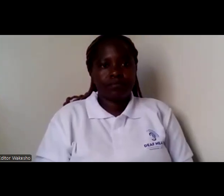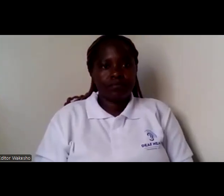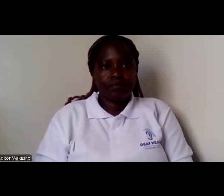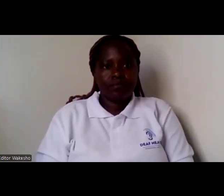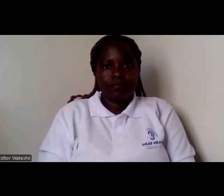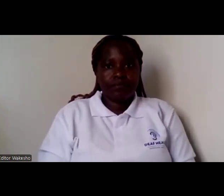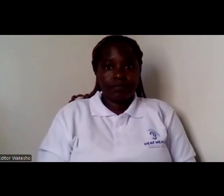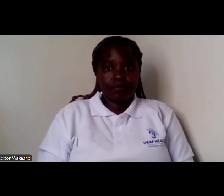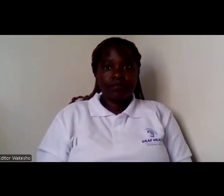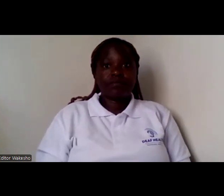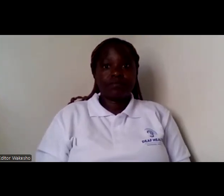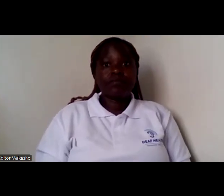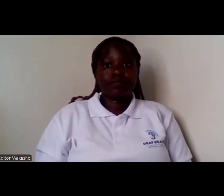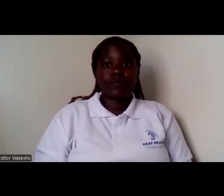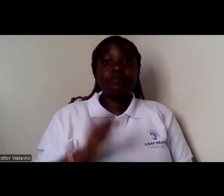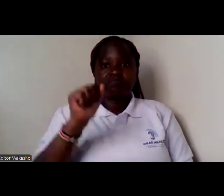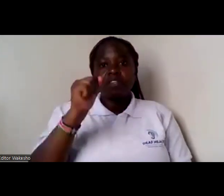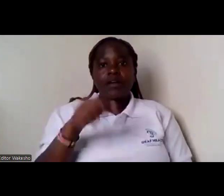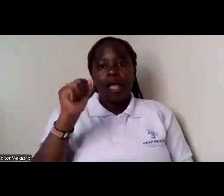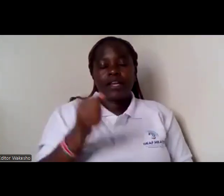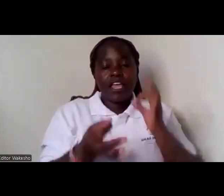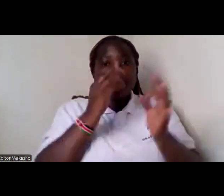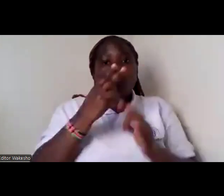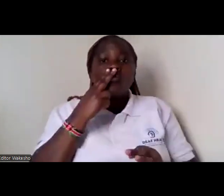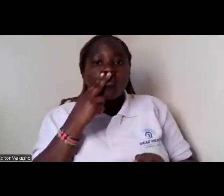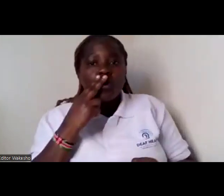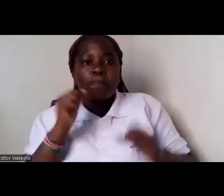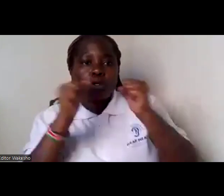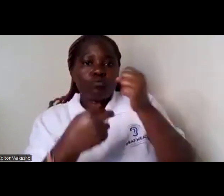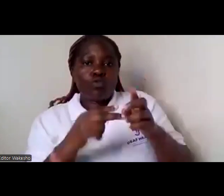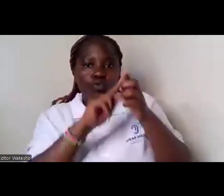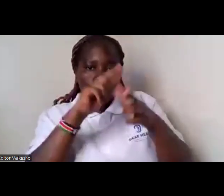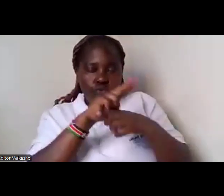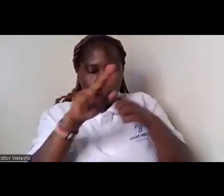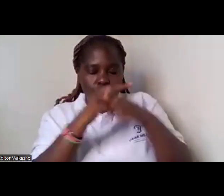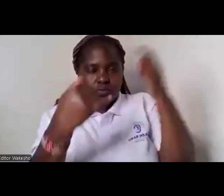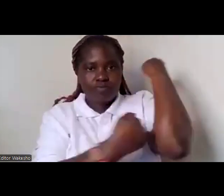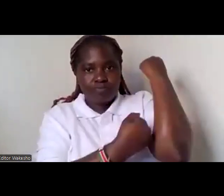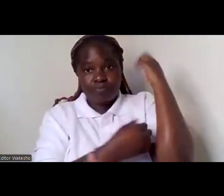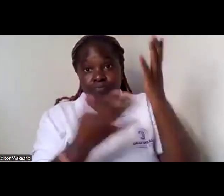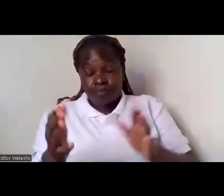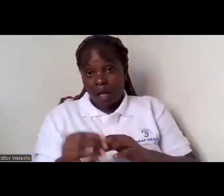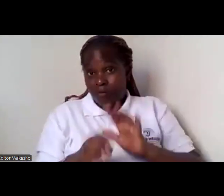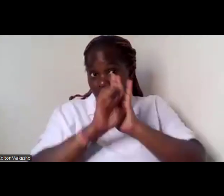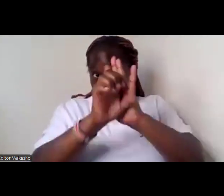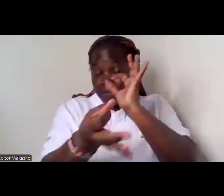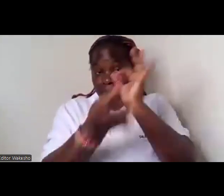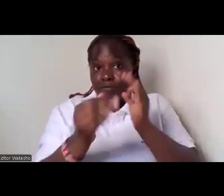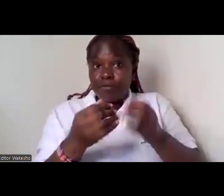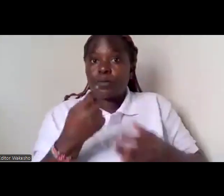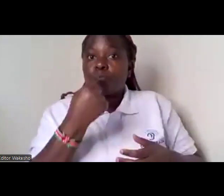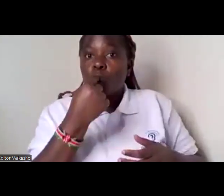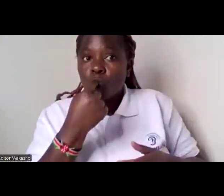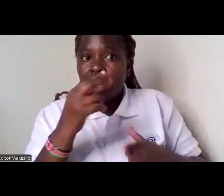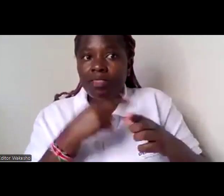If, for example, a patient was to tell you they are breastfeeding, again, you'd not recommend the pill